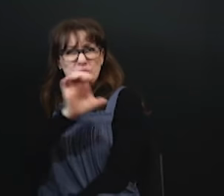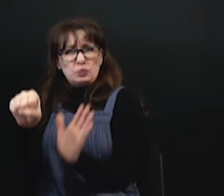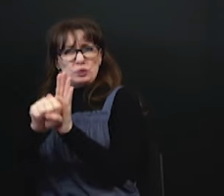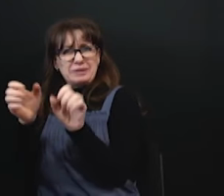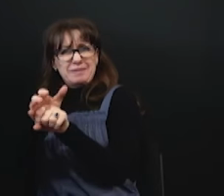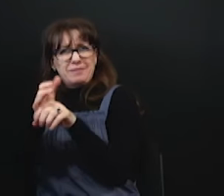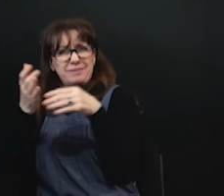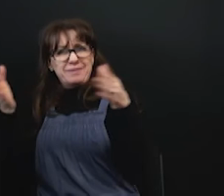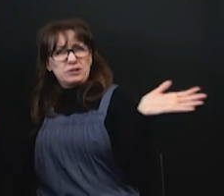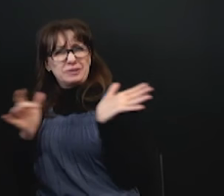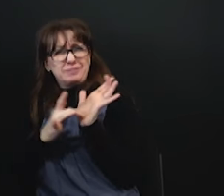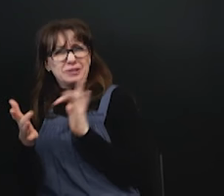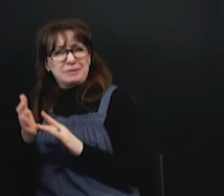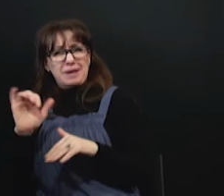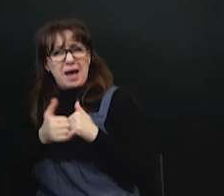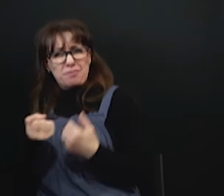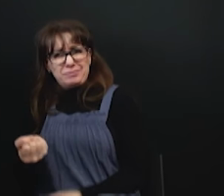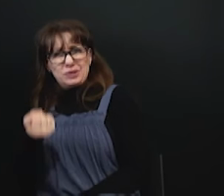any sense?